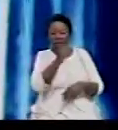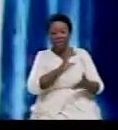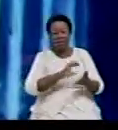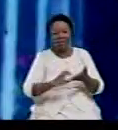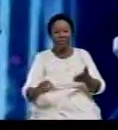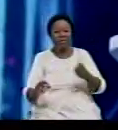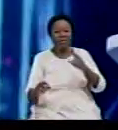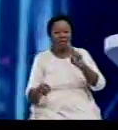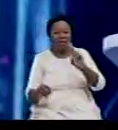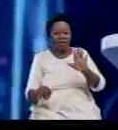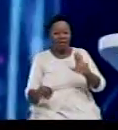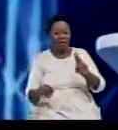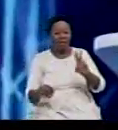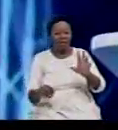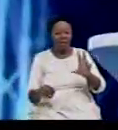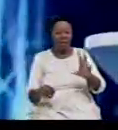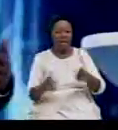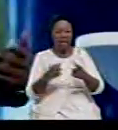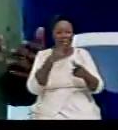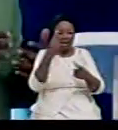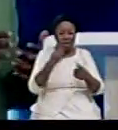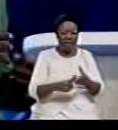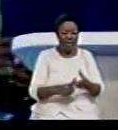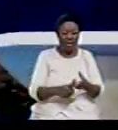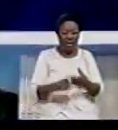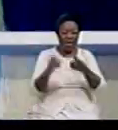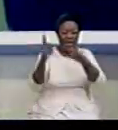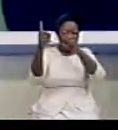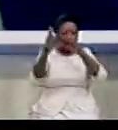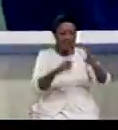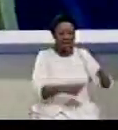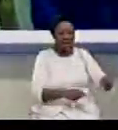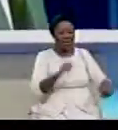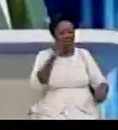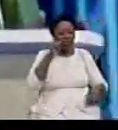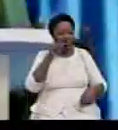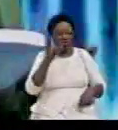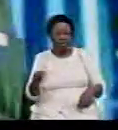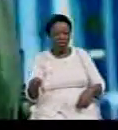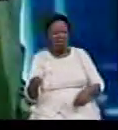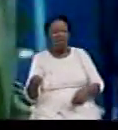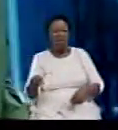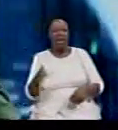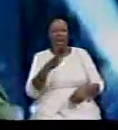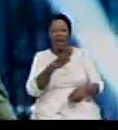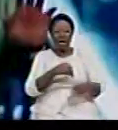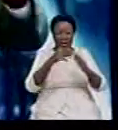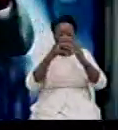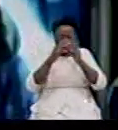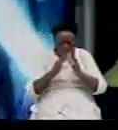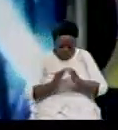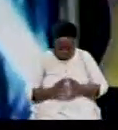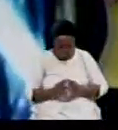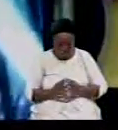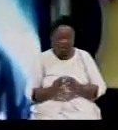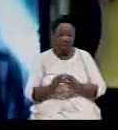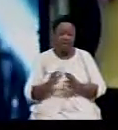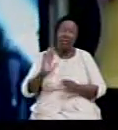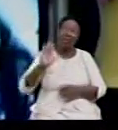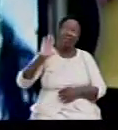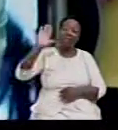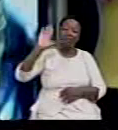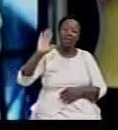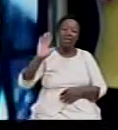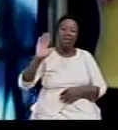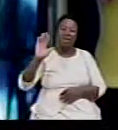25, then came she and worshipped him. She acted as if